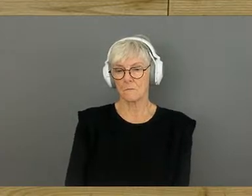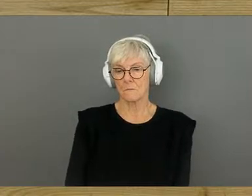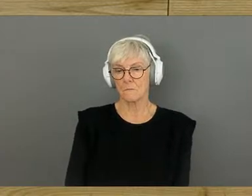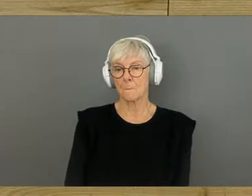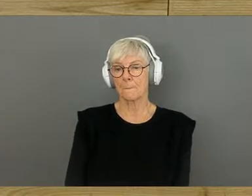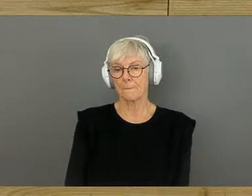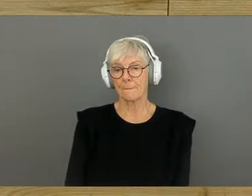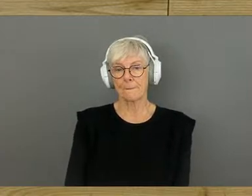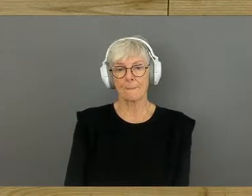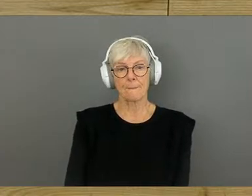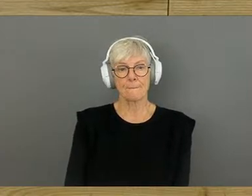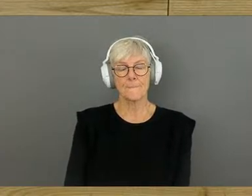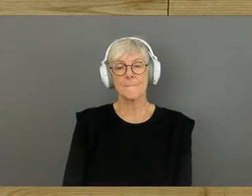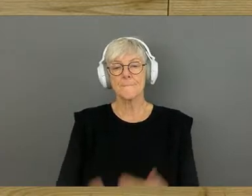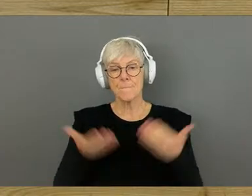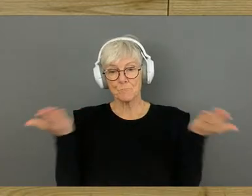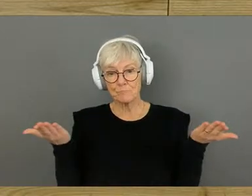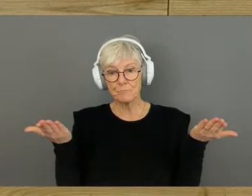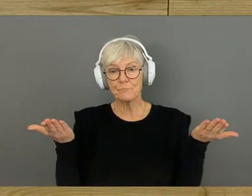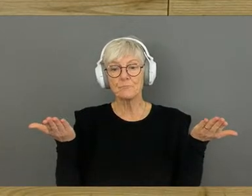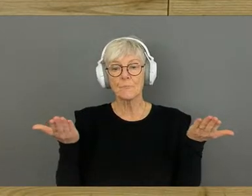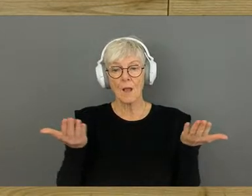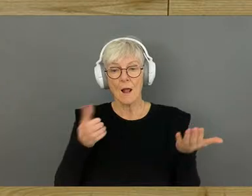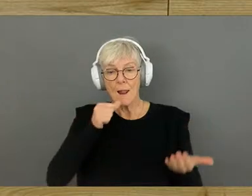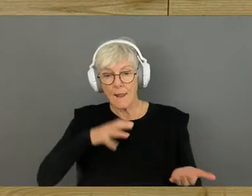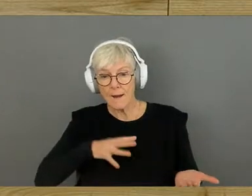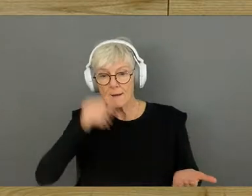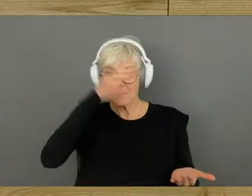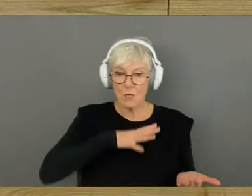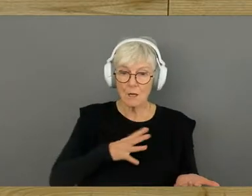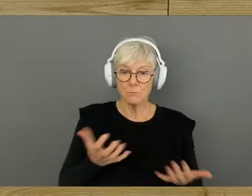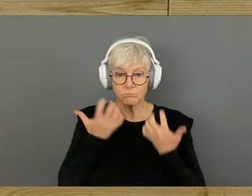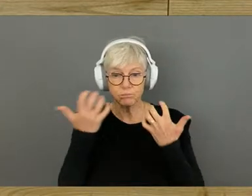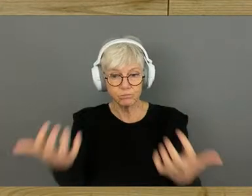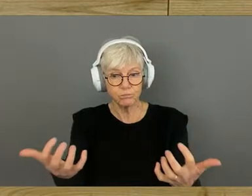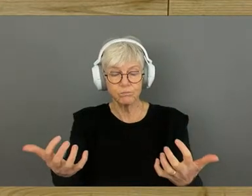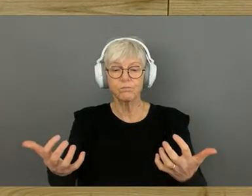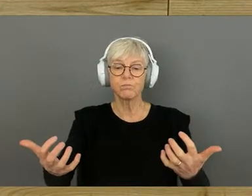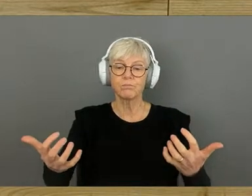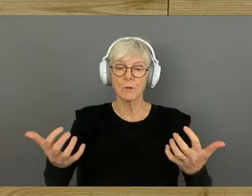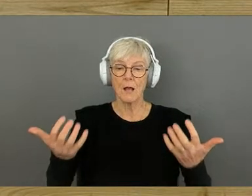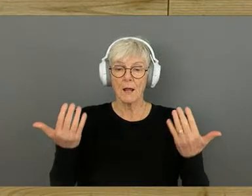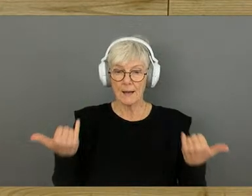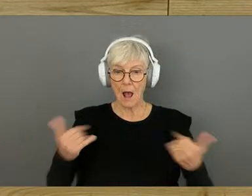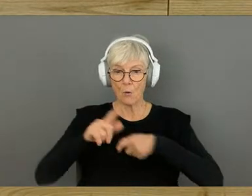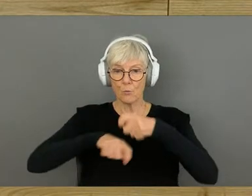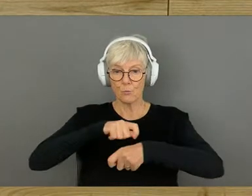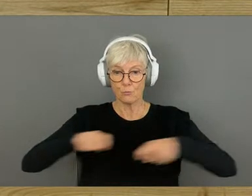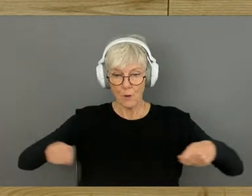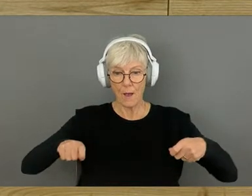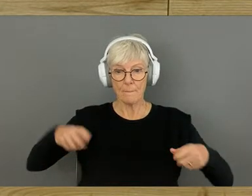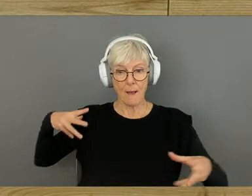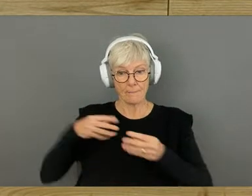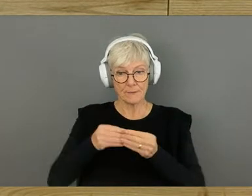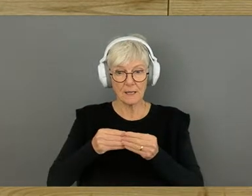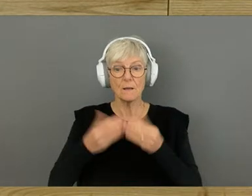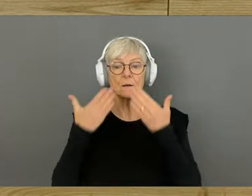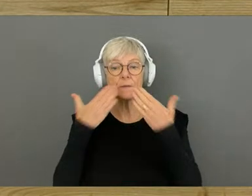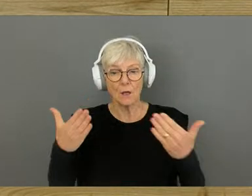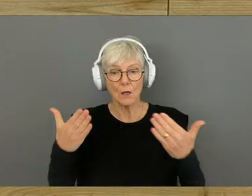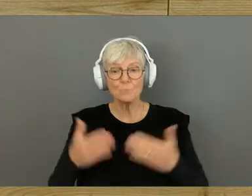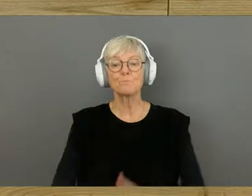Ladies and gentlemen, mesdames et messieurs, voilà la fin de notre mise à jour. Here's the end of our update. Thank you very much.